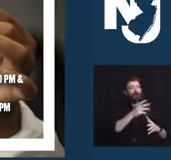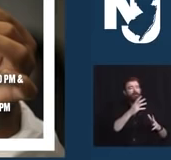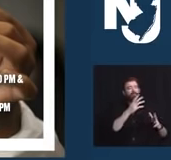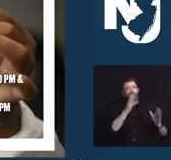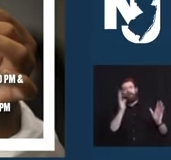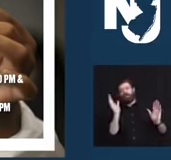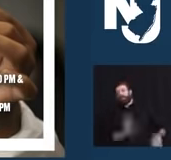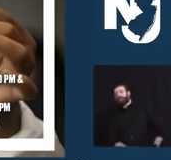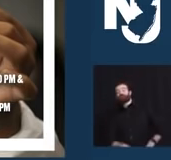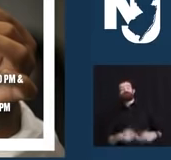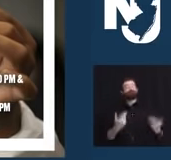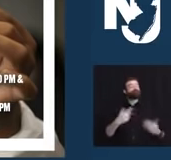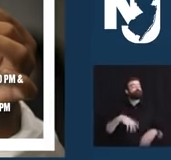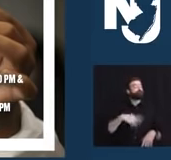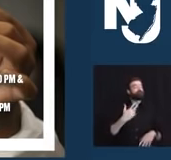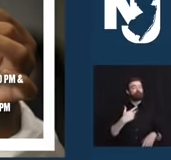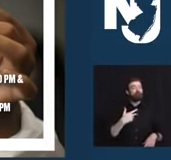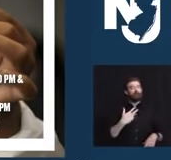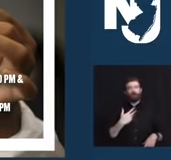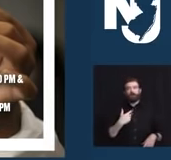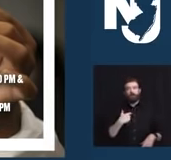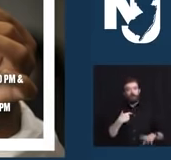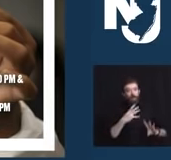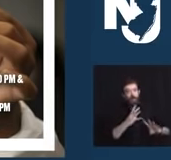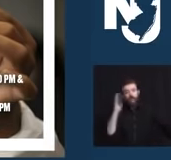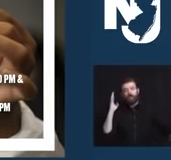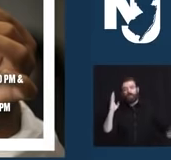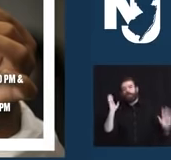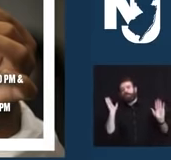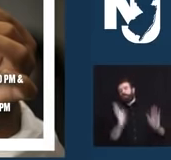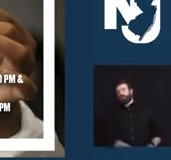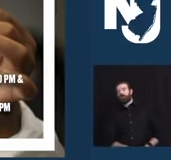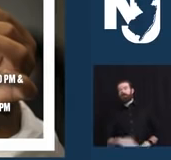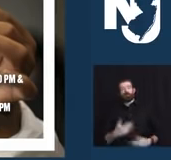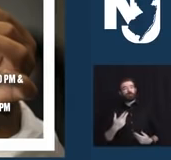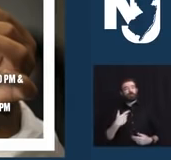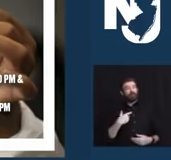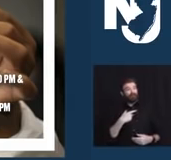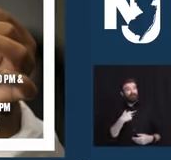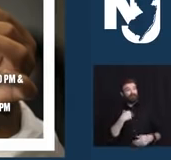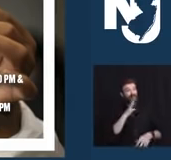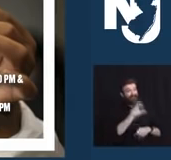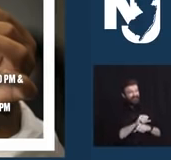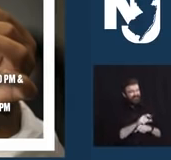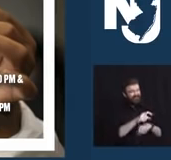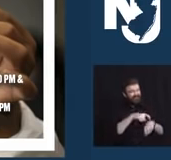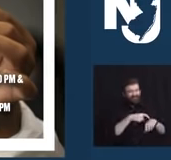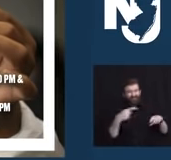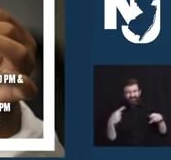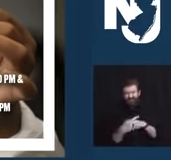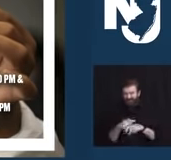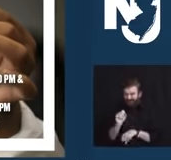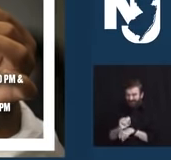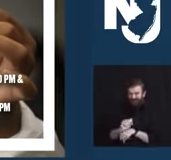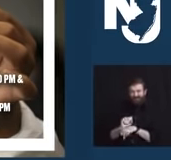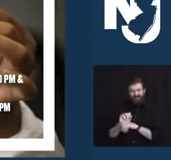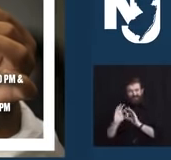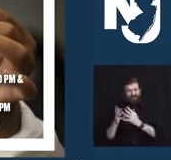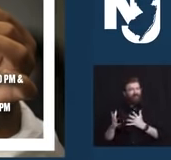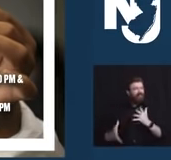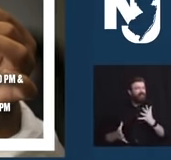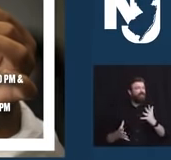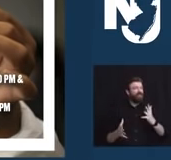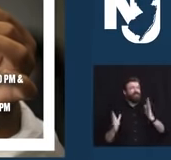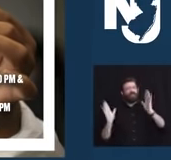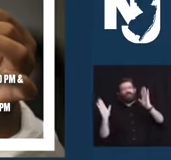conflicted with their work or school hours or time they needed to be caring for a family member. Walk-up hours eliminate